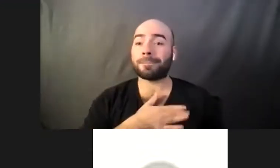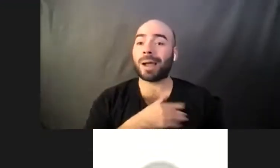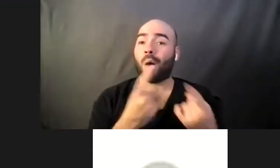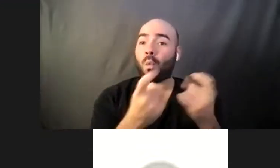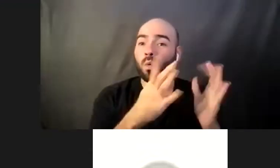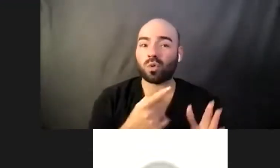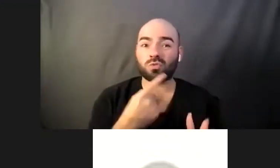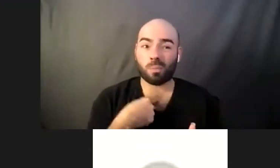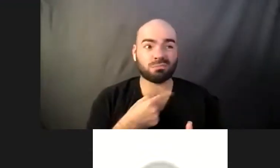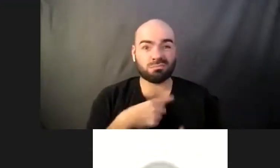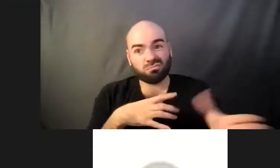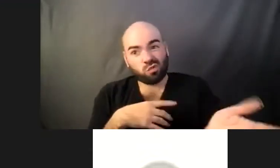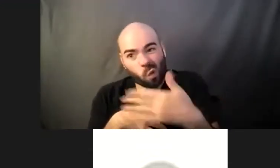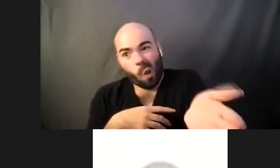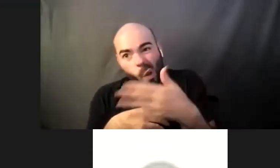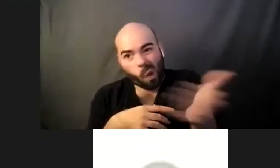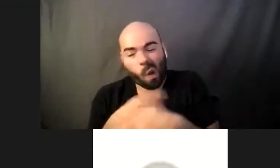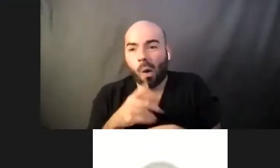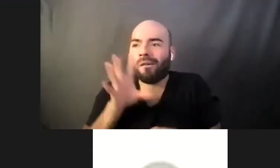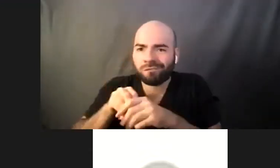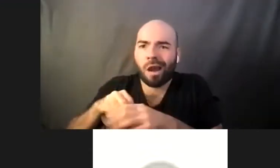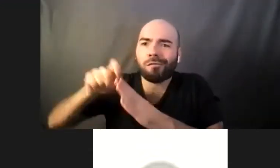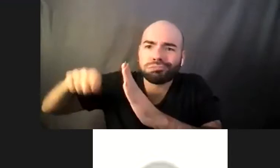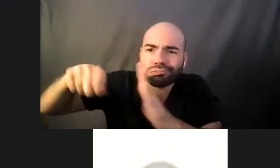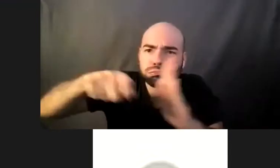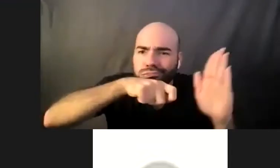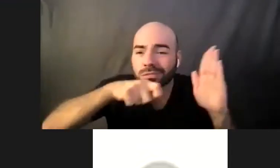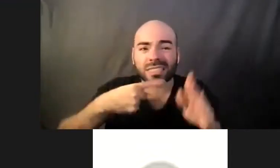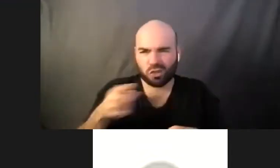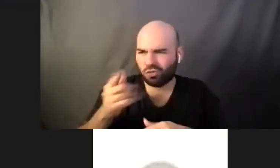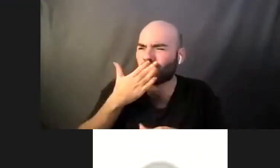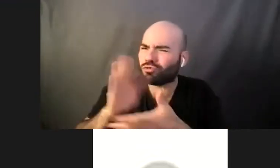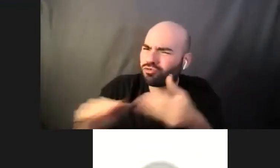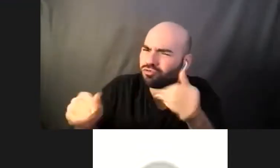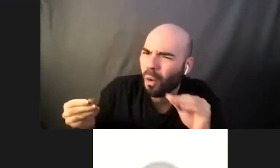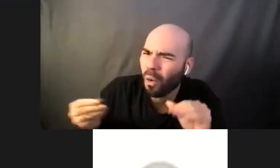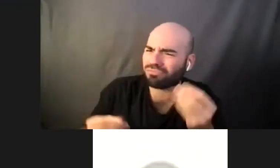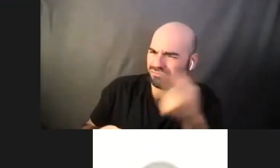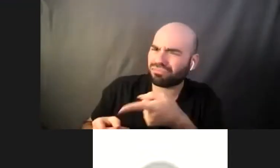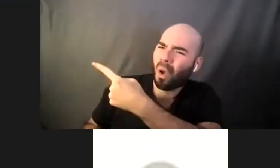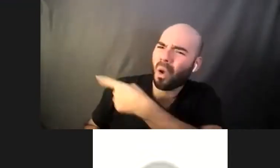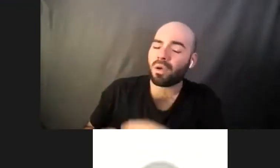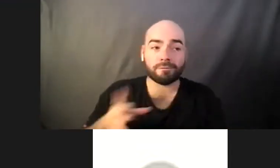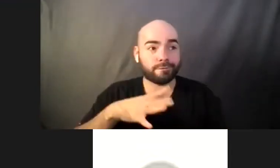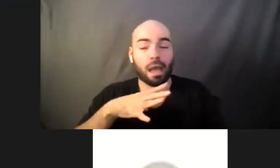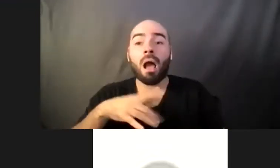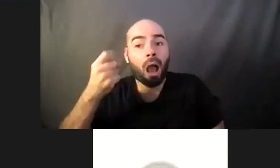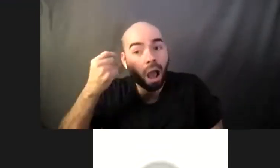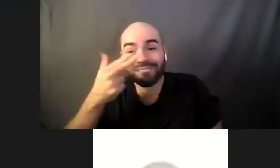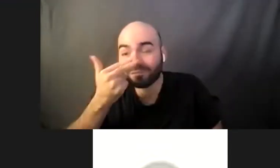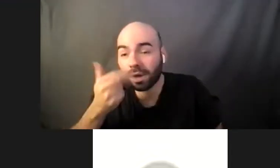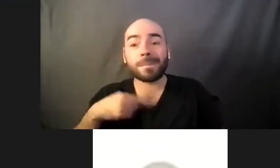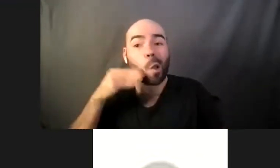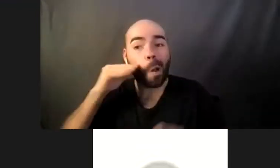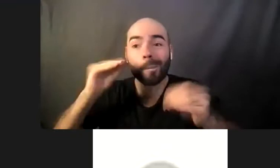Marine Corps because he felt I was good at telling stories. Interestingly enough, when I was homeless, one of the ways that I made money was by stealing art